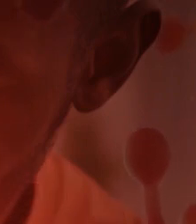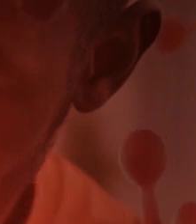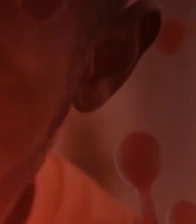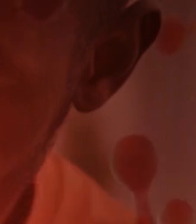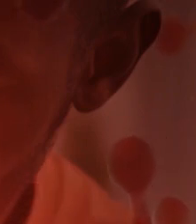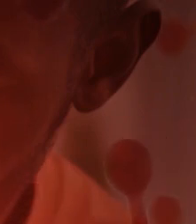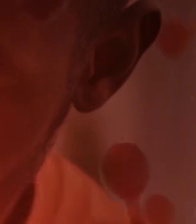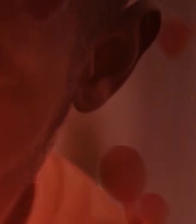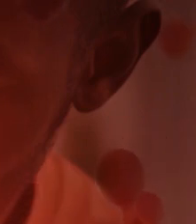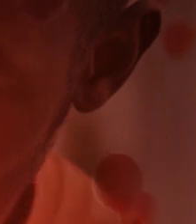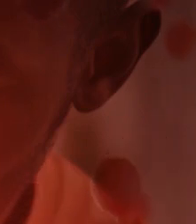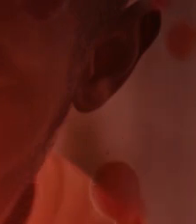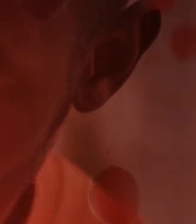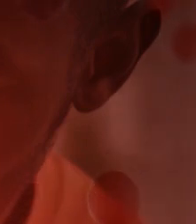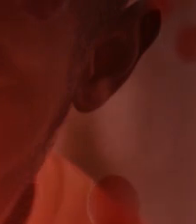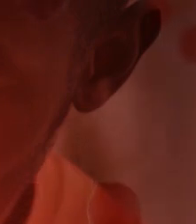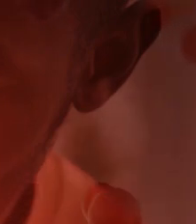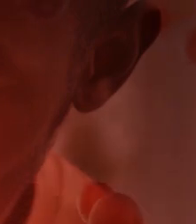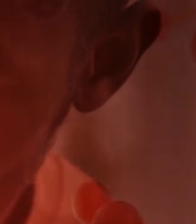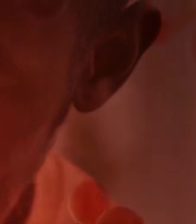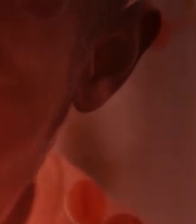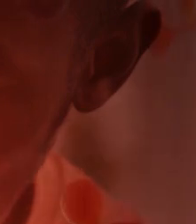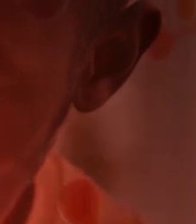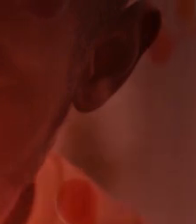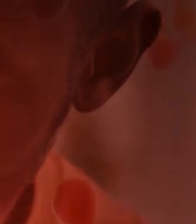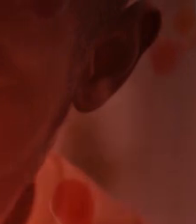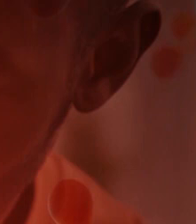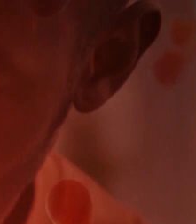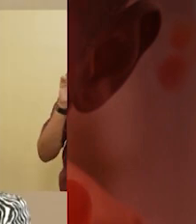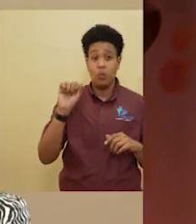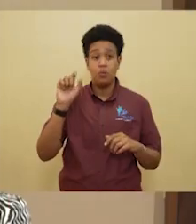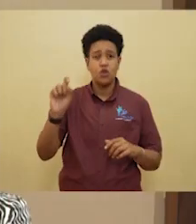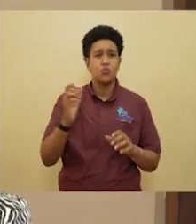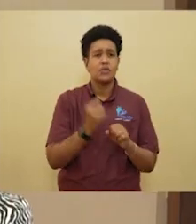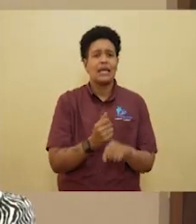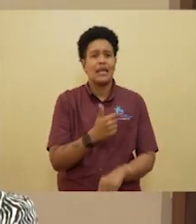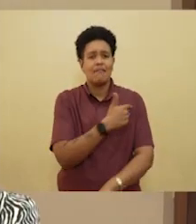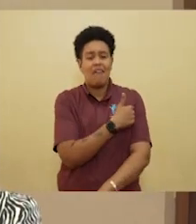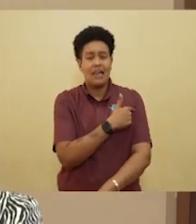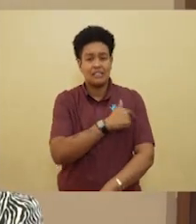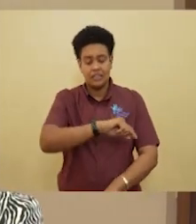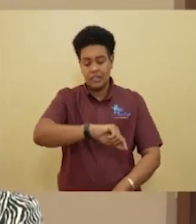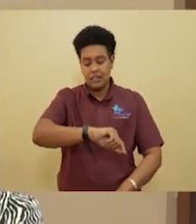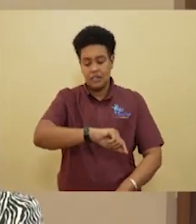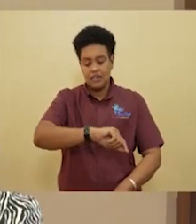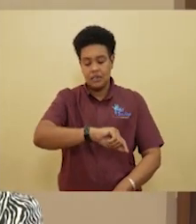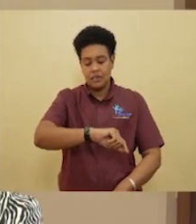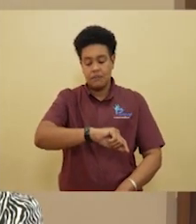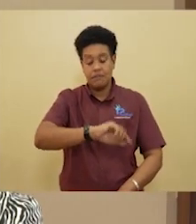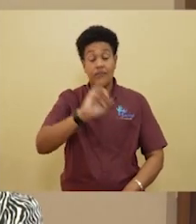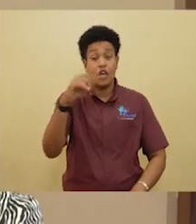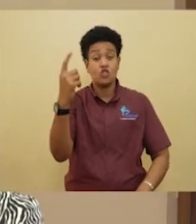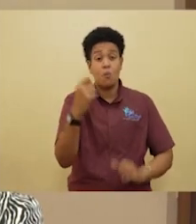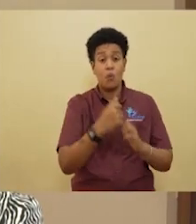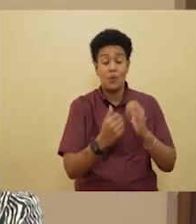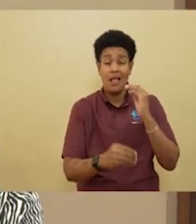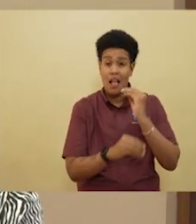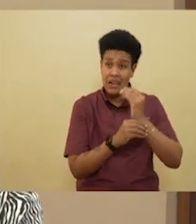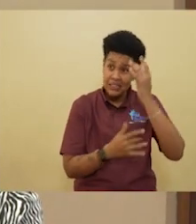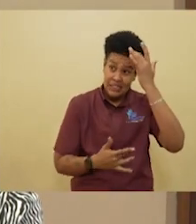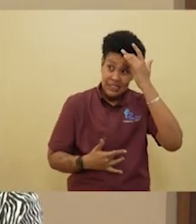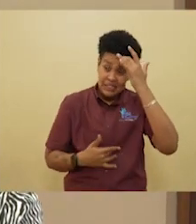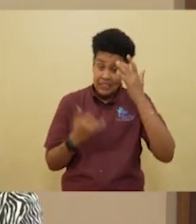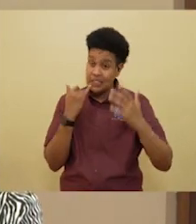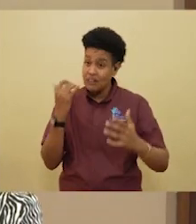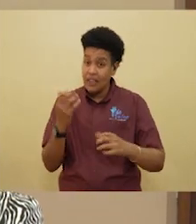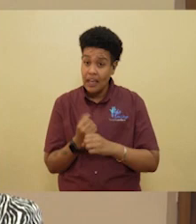Someone with lupus should get the vaccine because that's someone with a comorbidity. If